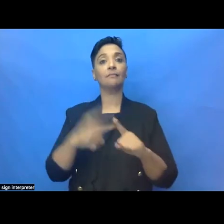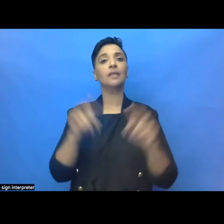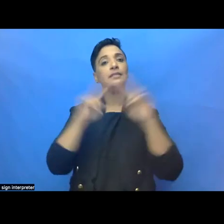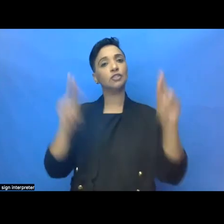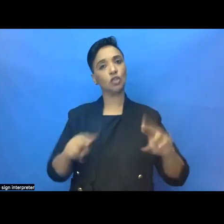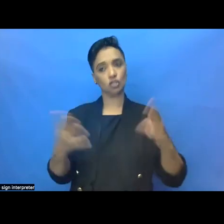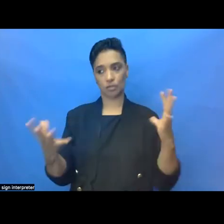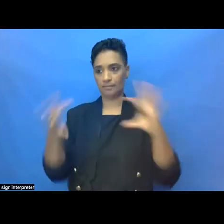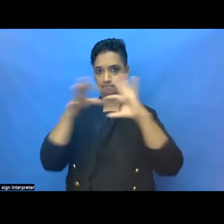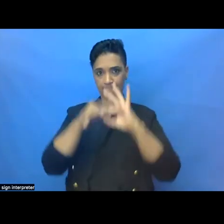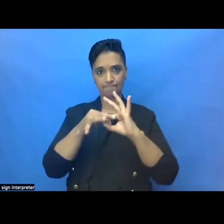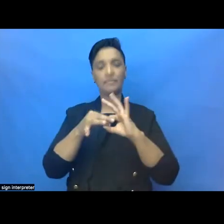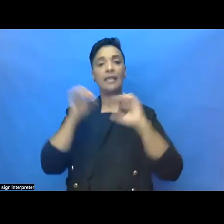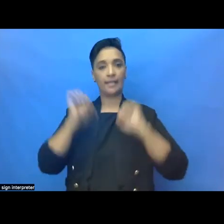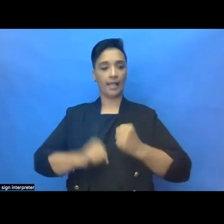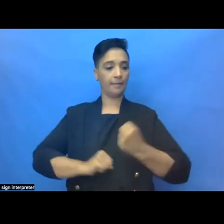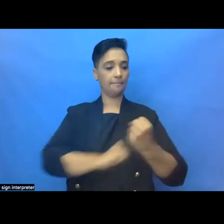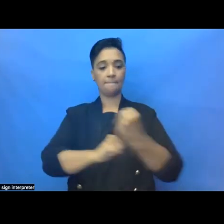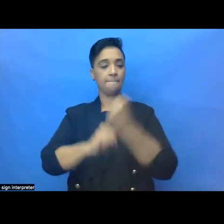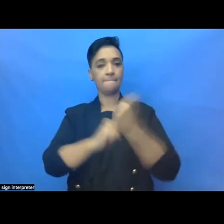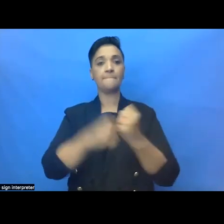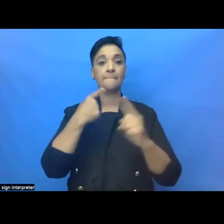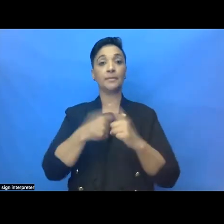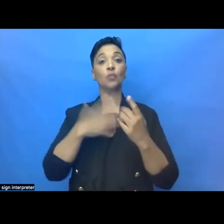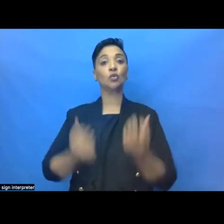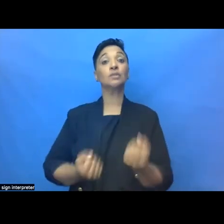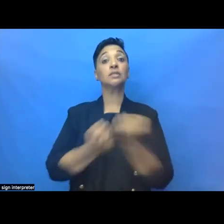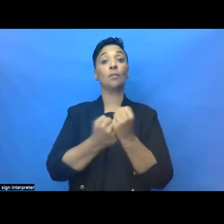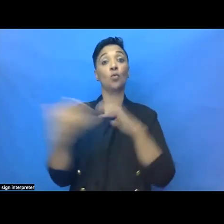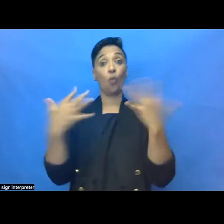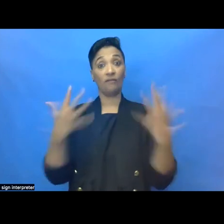that come to help Ukraine and restore democracy there. Thank you.